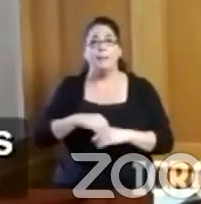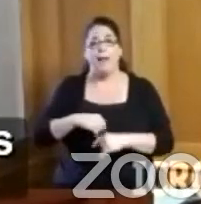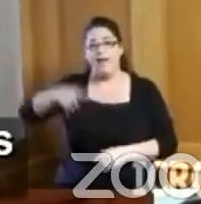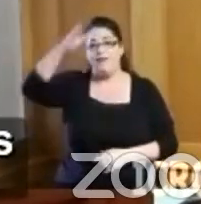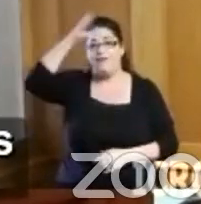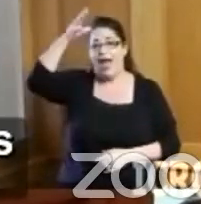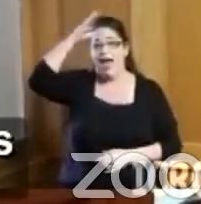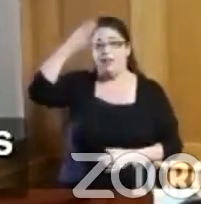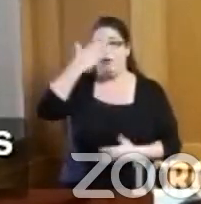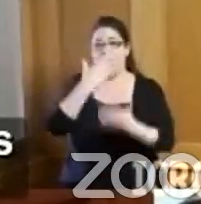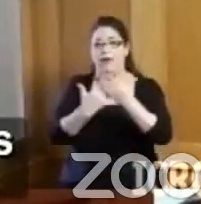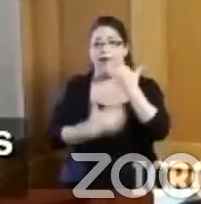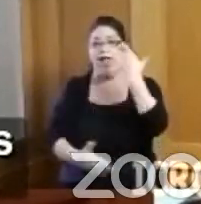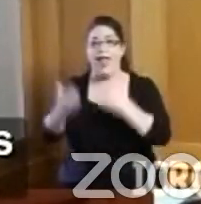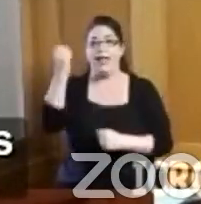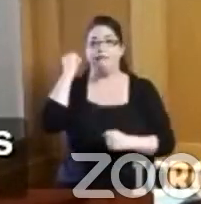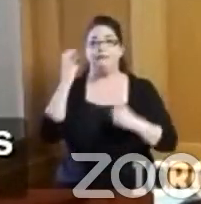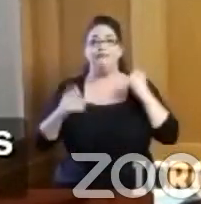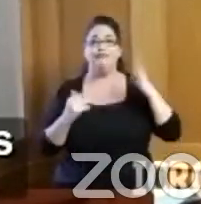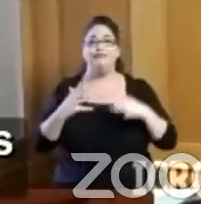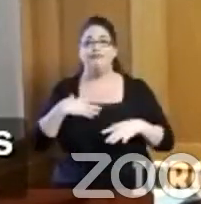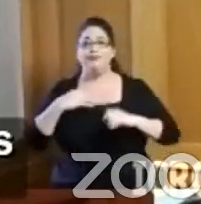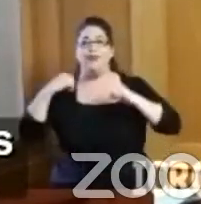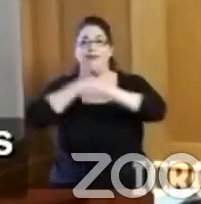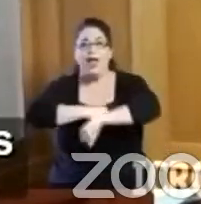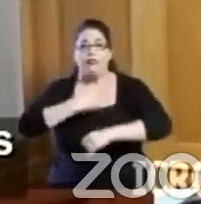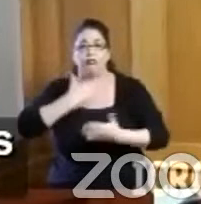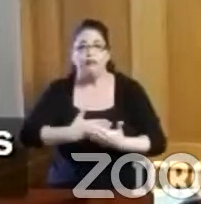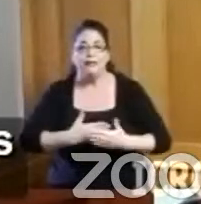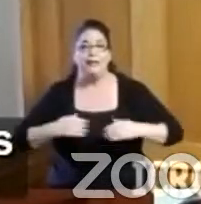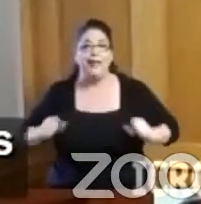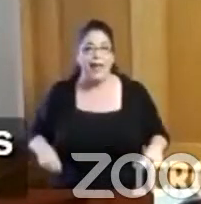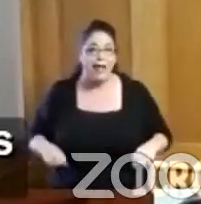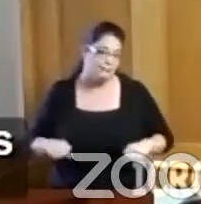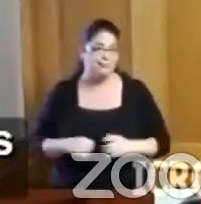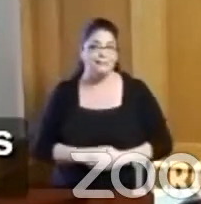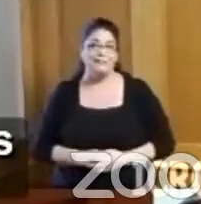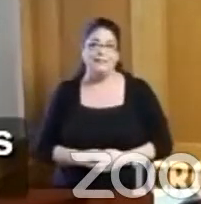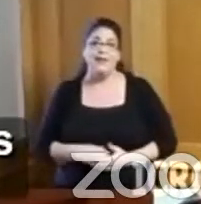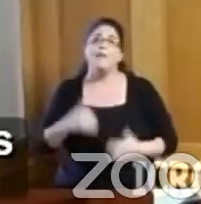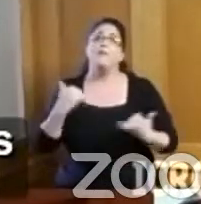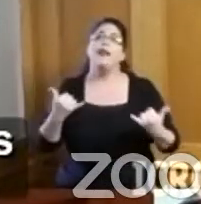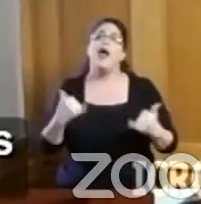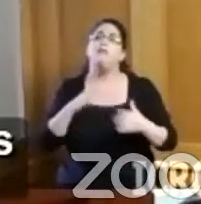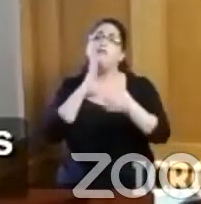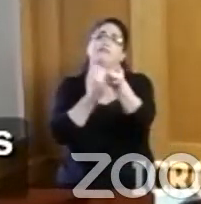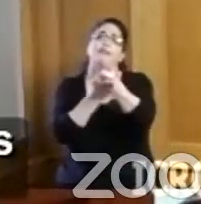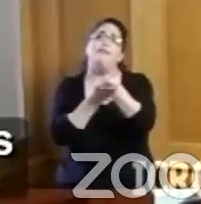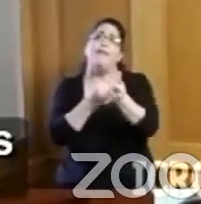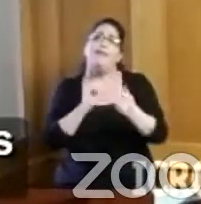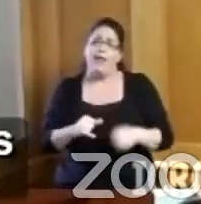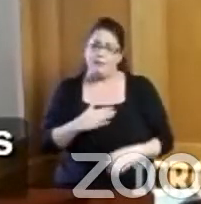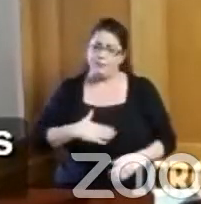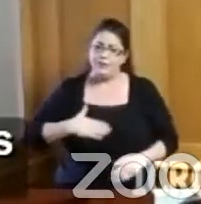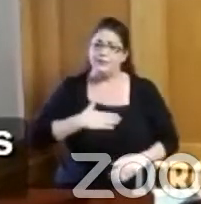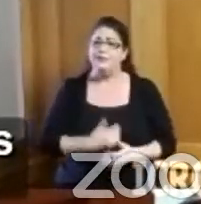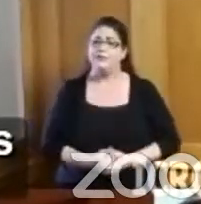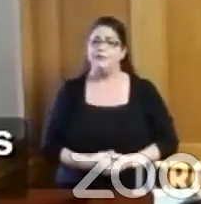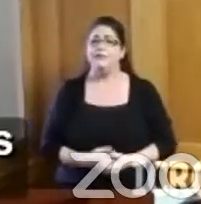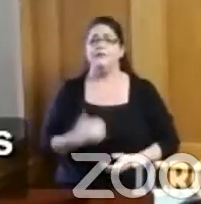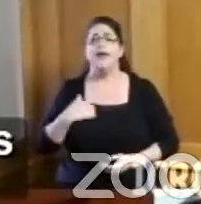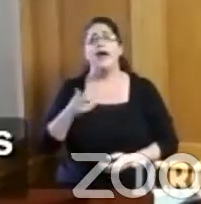good entertainer with the hands. He know how to fight good. He know how to fight real, real good. So y'all need to support this. Y'all, it's important. I looked